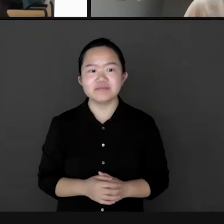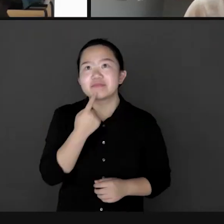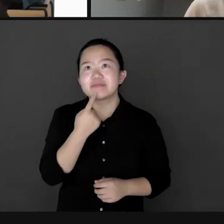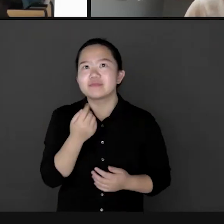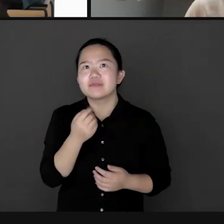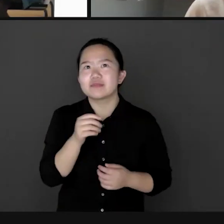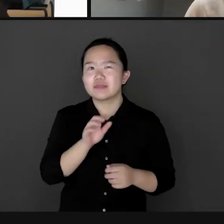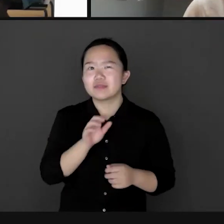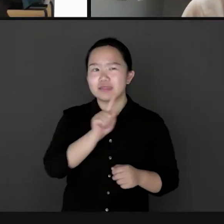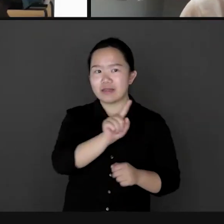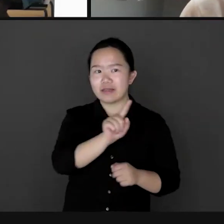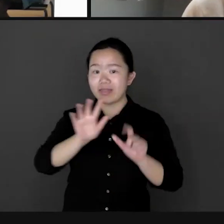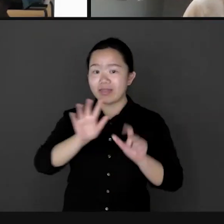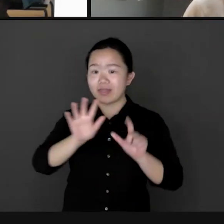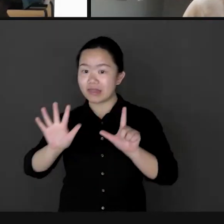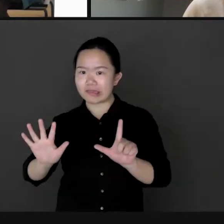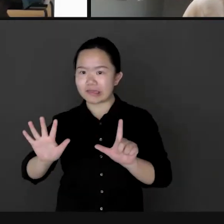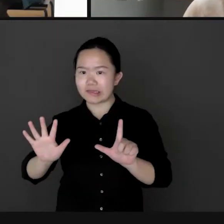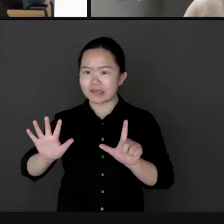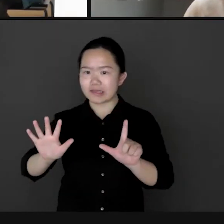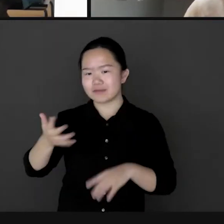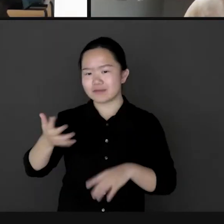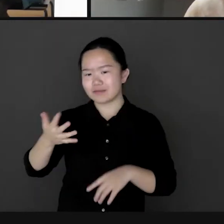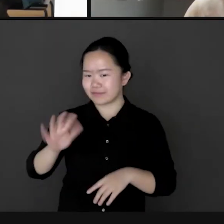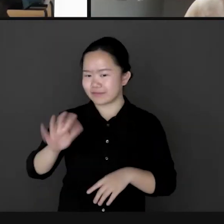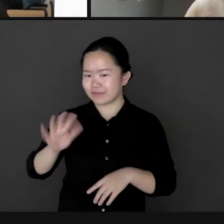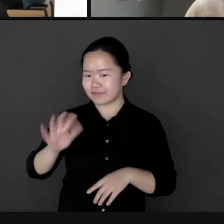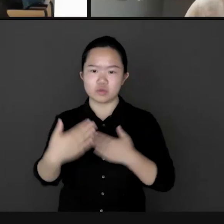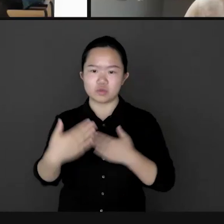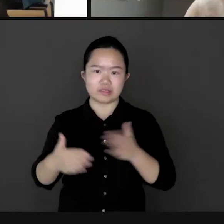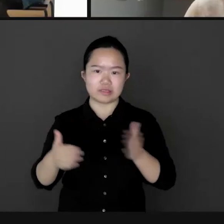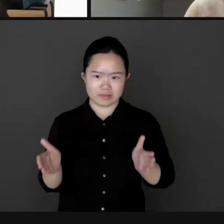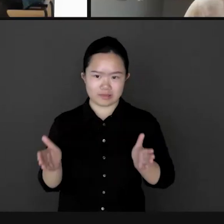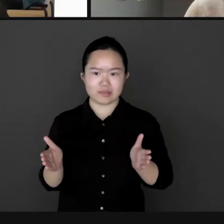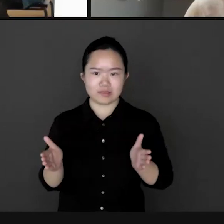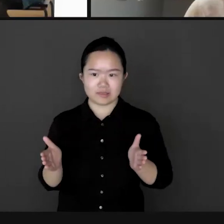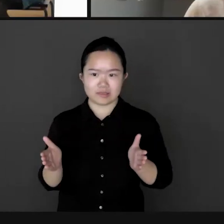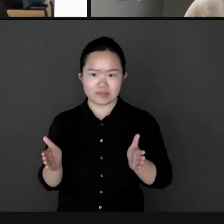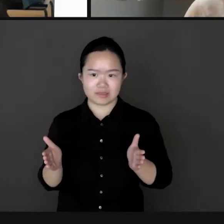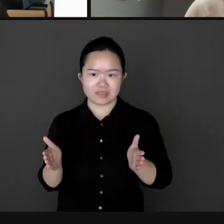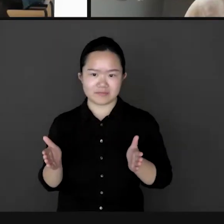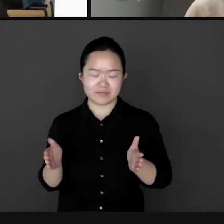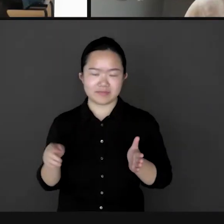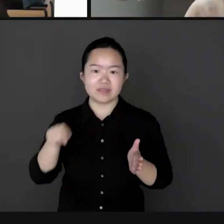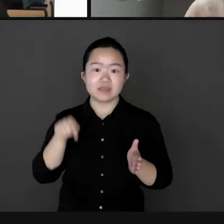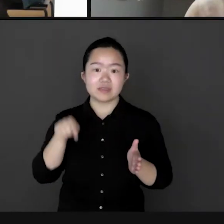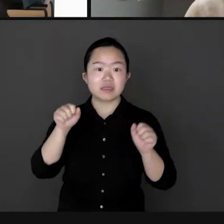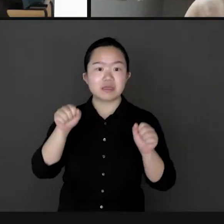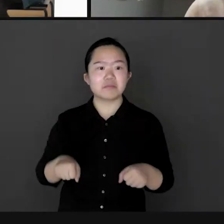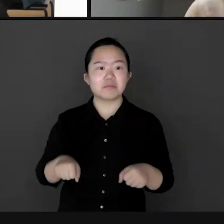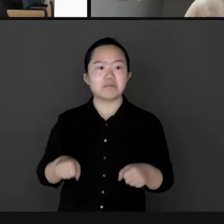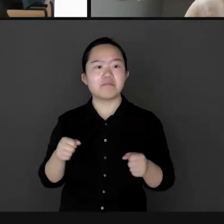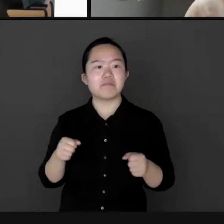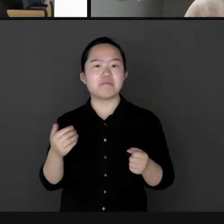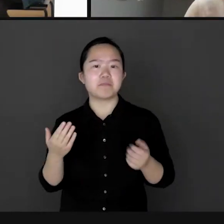So 17. So the team have actually looked at all of the different possible activities and